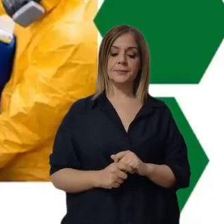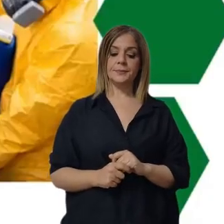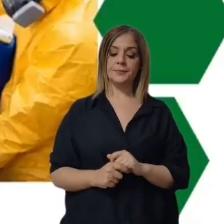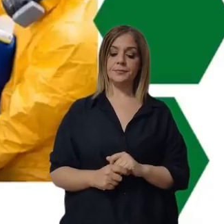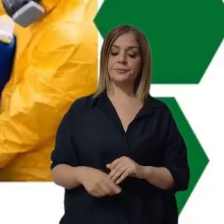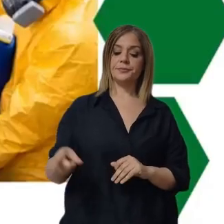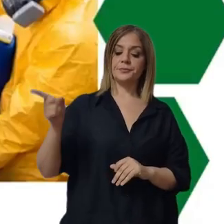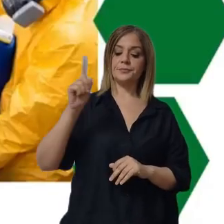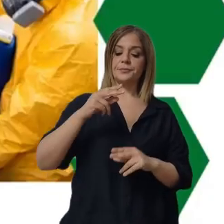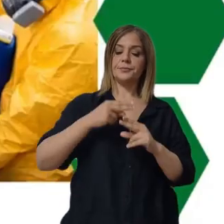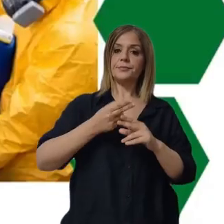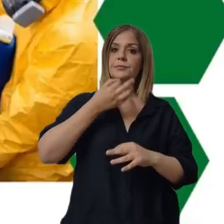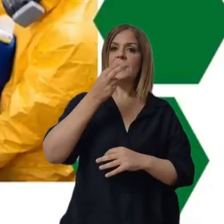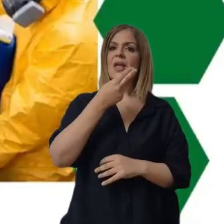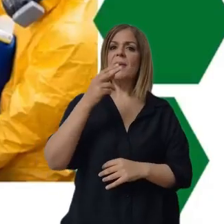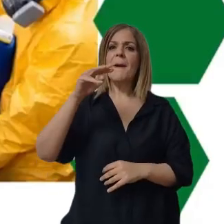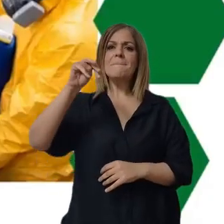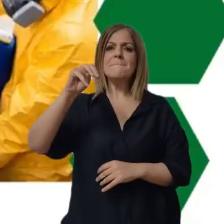We can